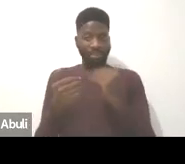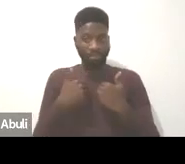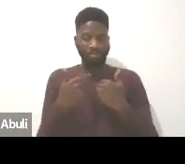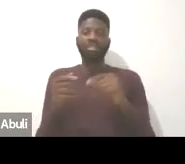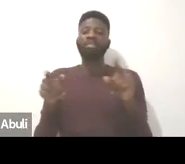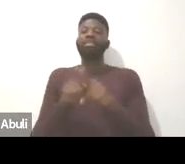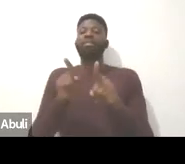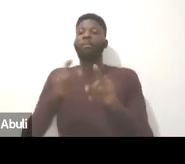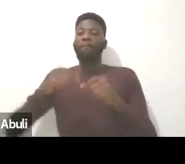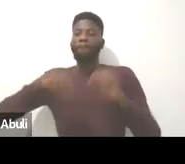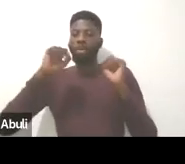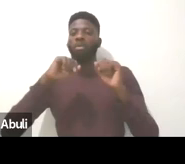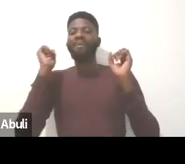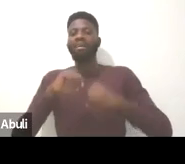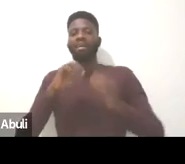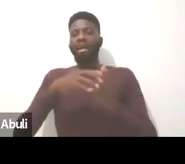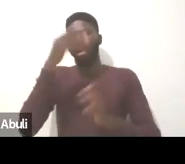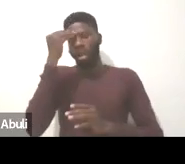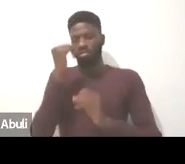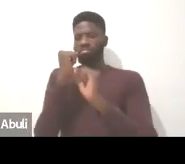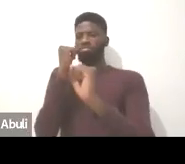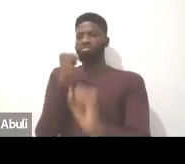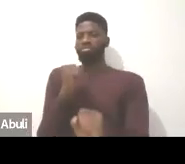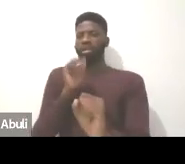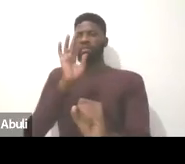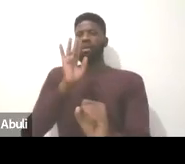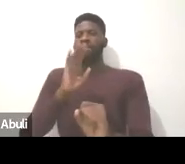your personality and your character and your interests.